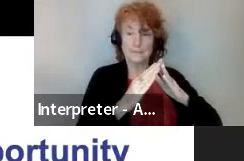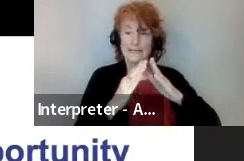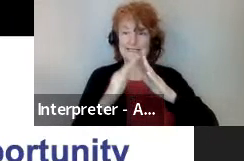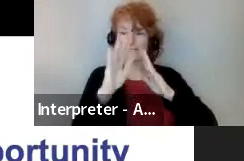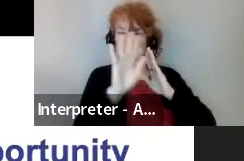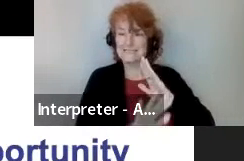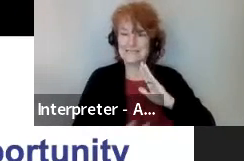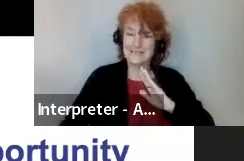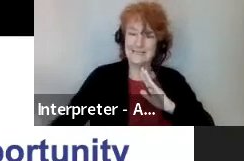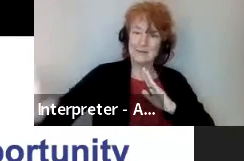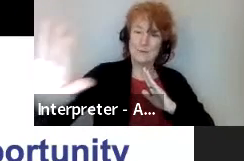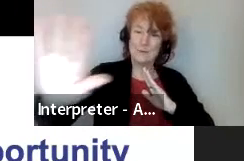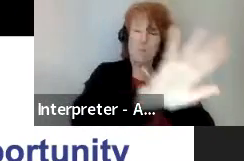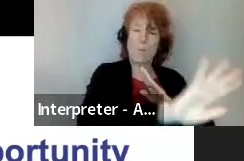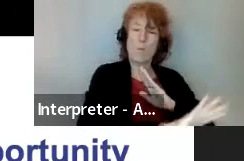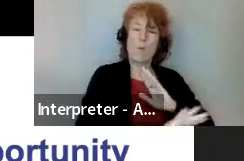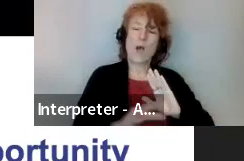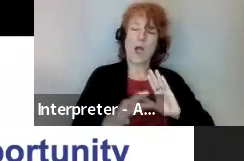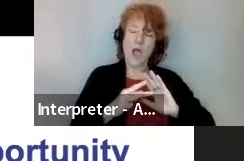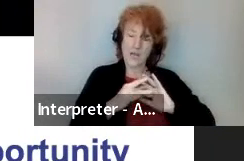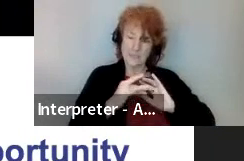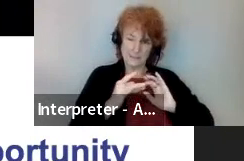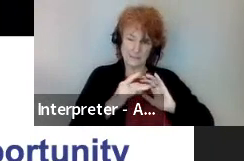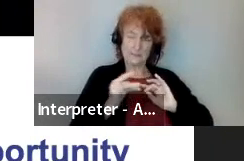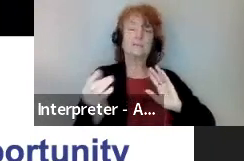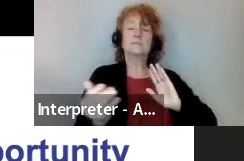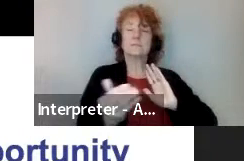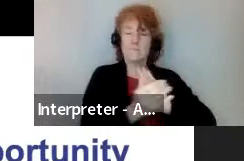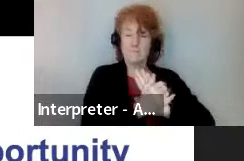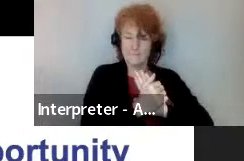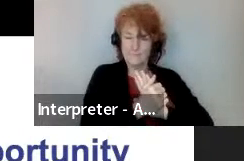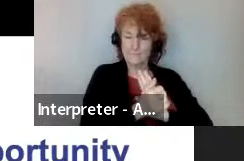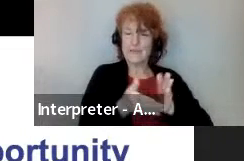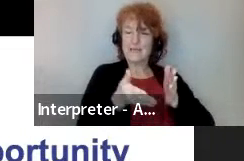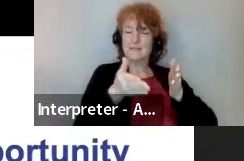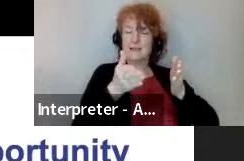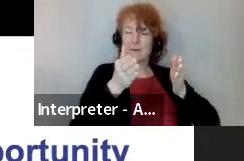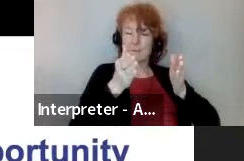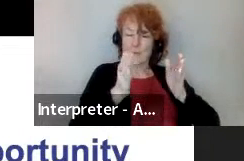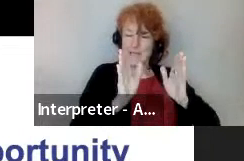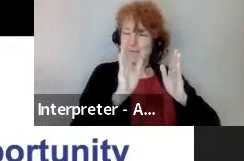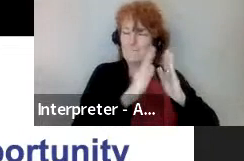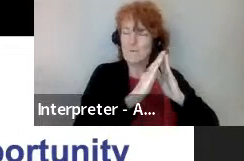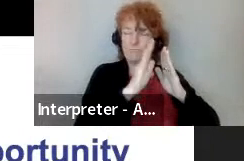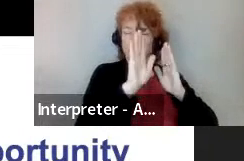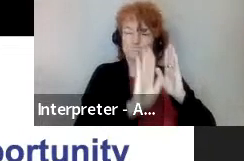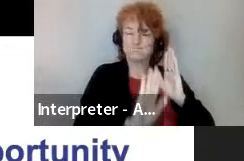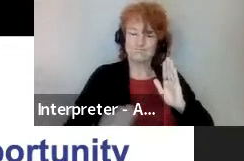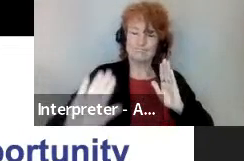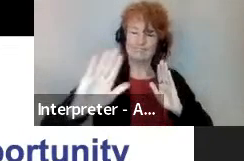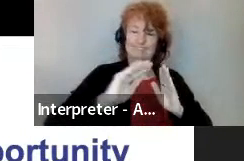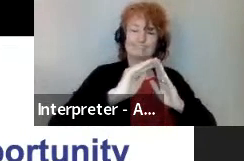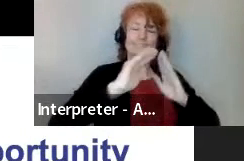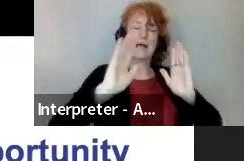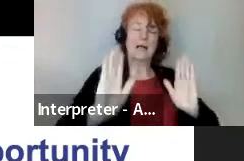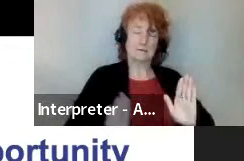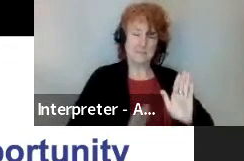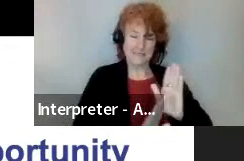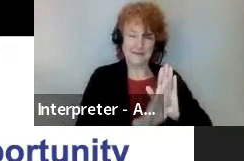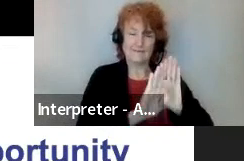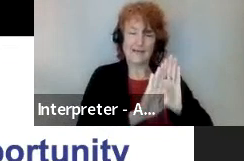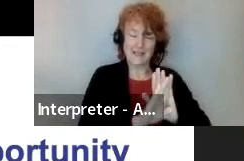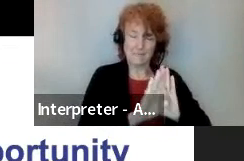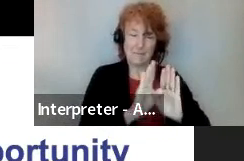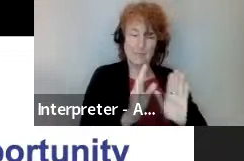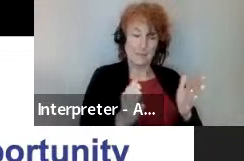development. This text amendment will enable the creation of a little more housing in every neighborhood by removing the layers of exclusionary zoning that